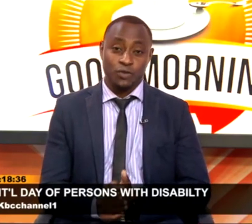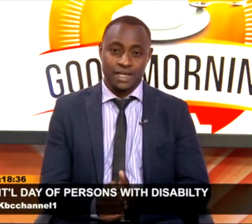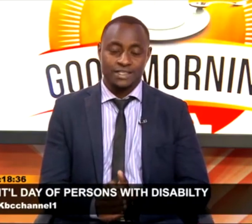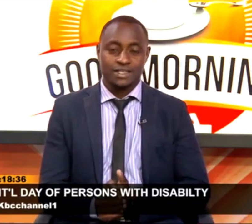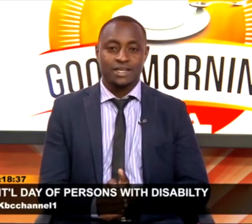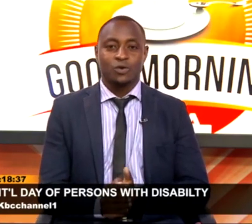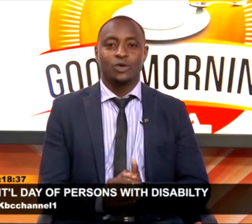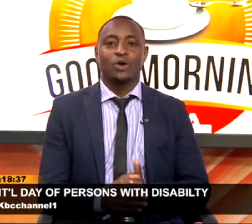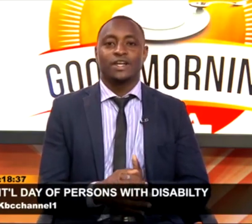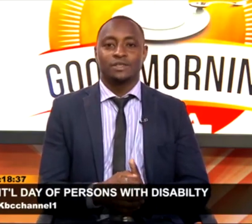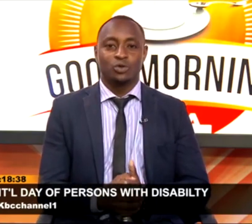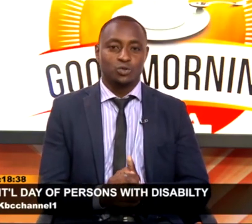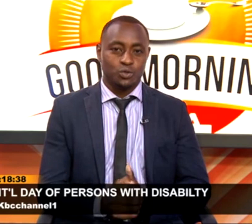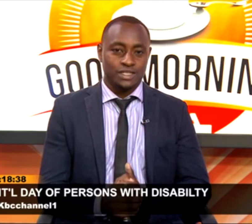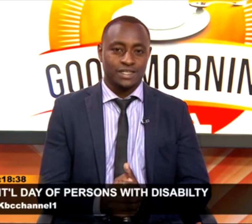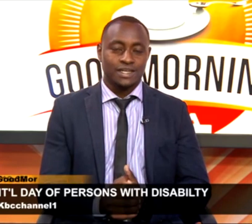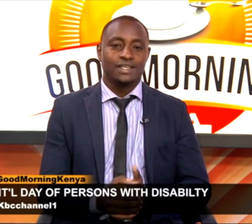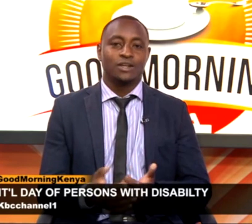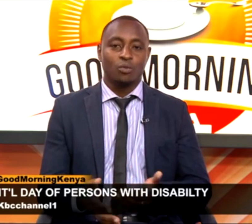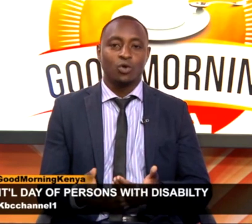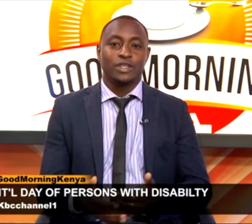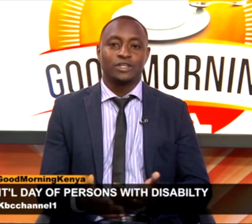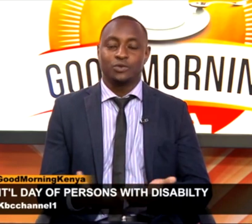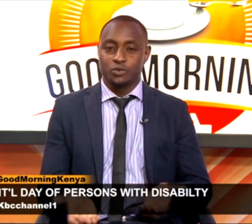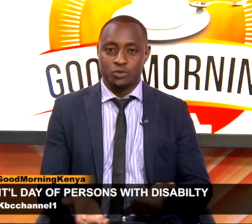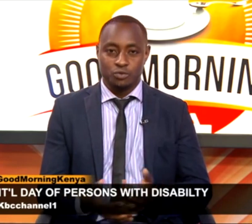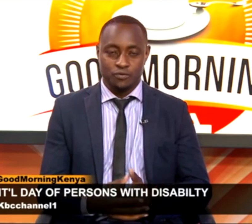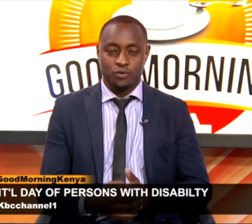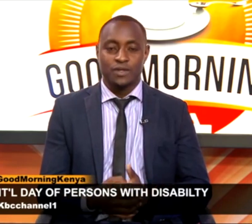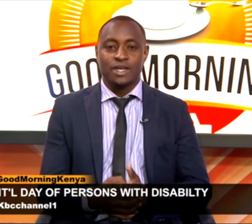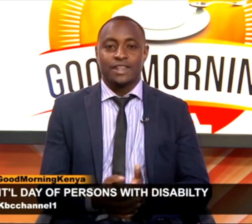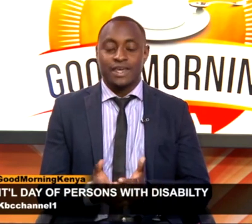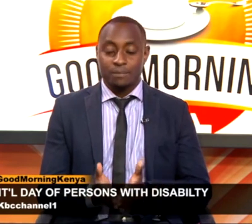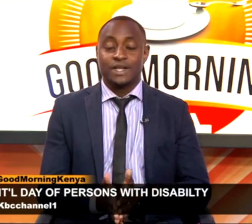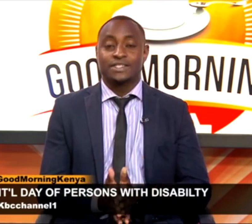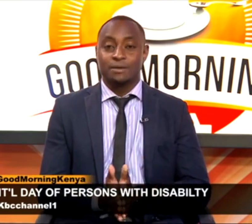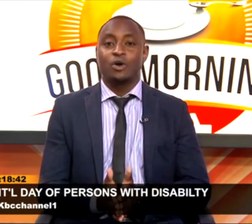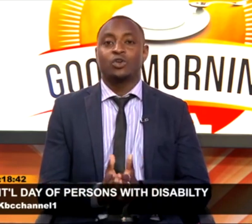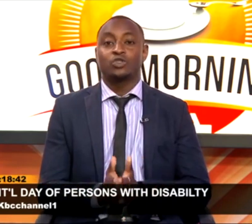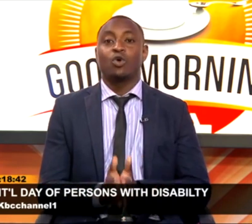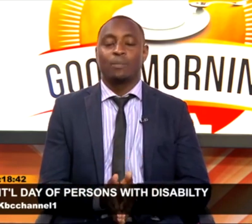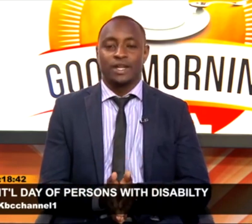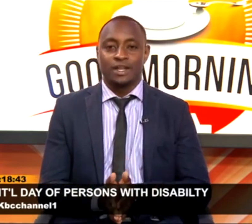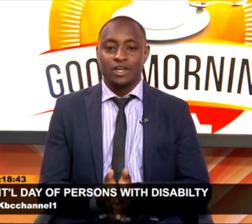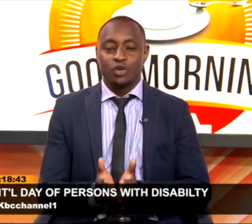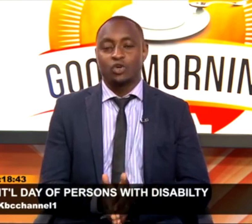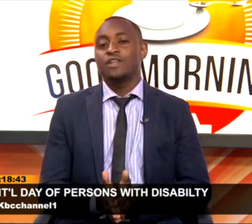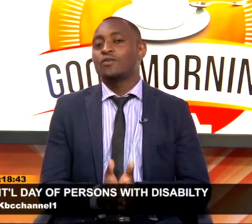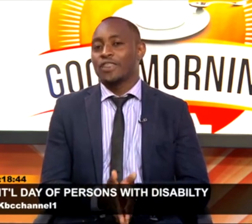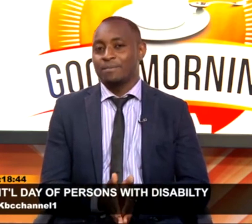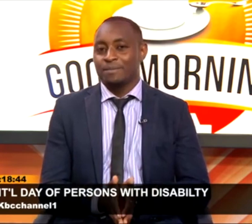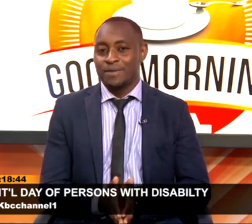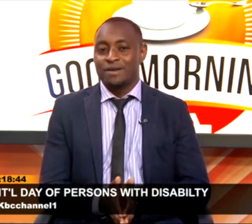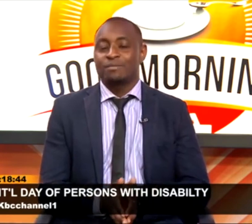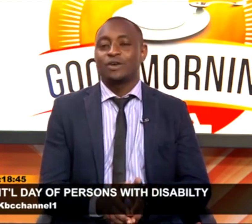are able to feed us when we aren't able to do it in the normal way that we used to do before. They helped us keep our doors open, mm-hmm. not